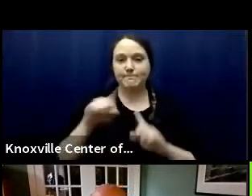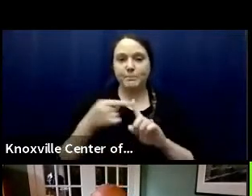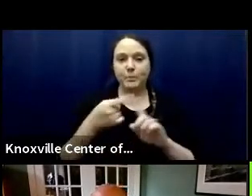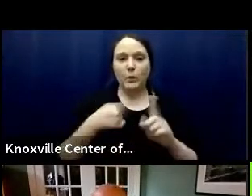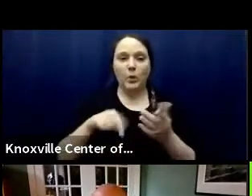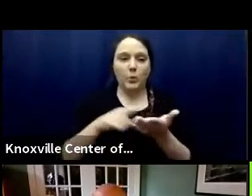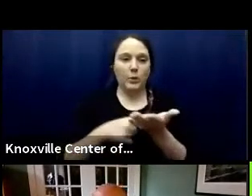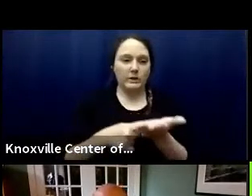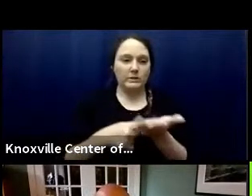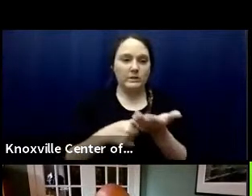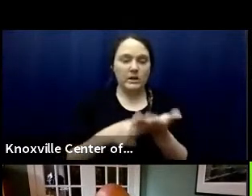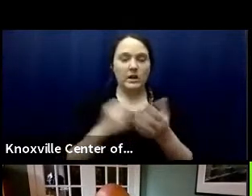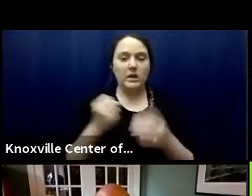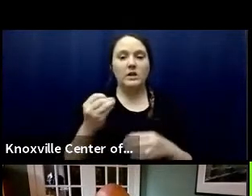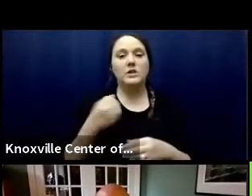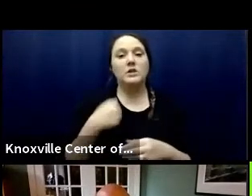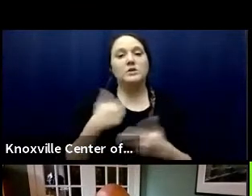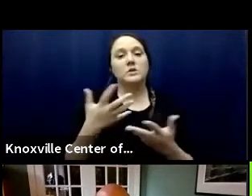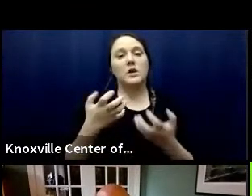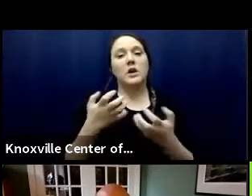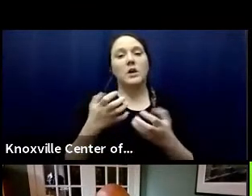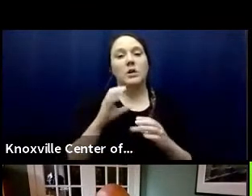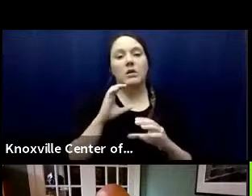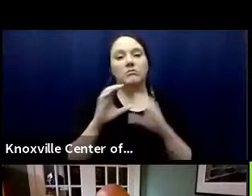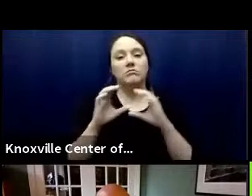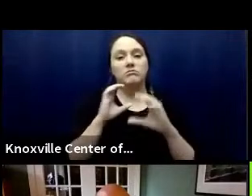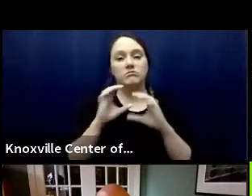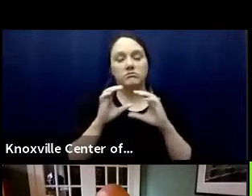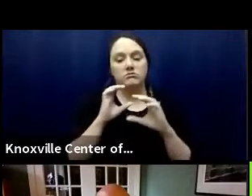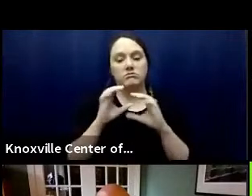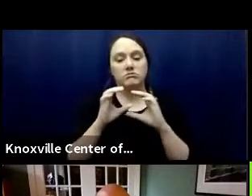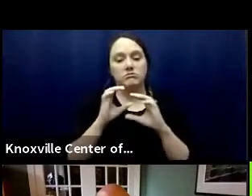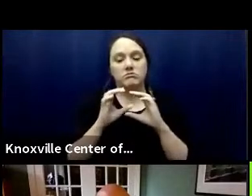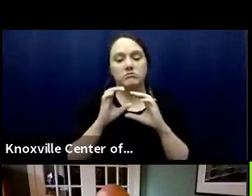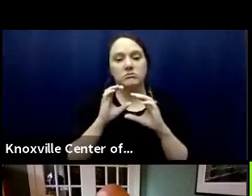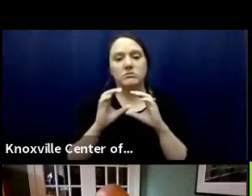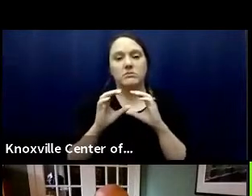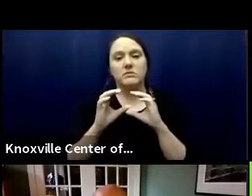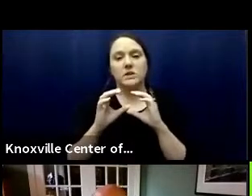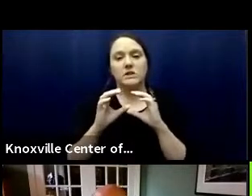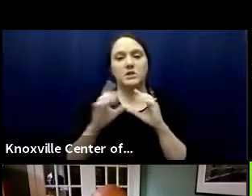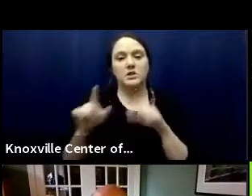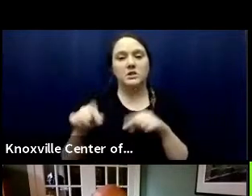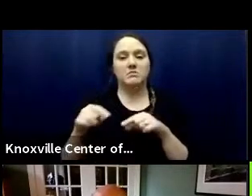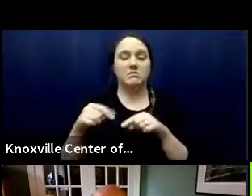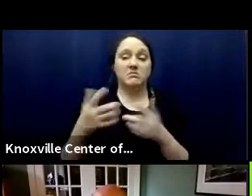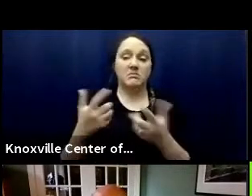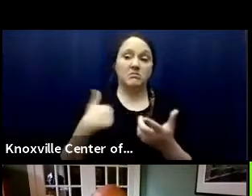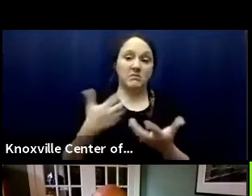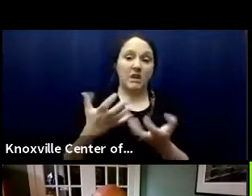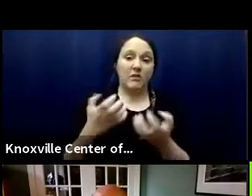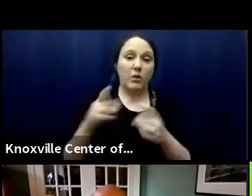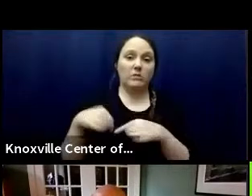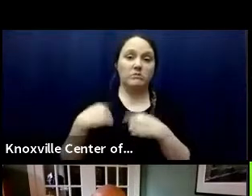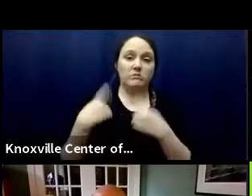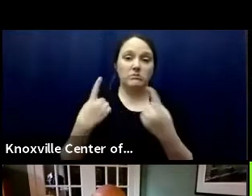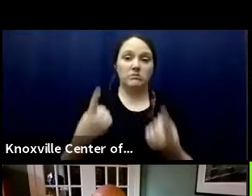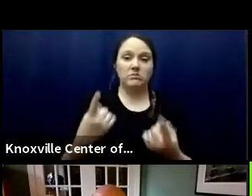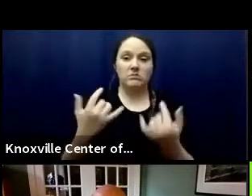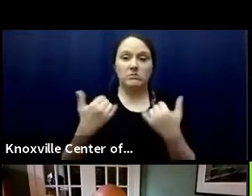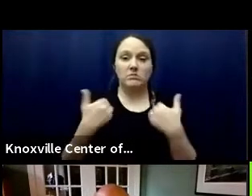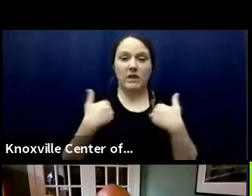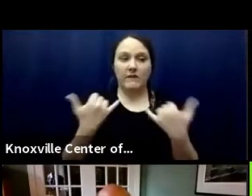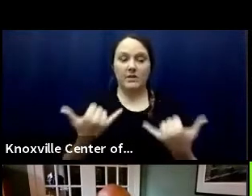things. And so I would like a conversation that I think we've needed to have here for a little while. I want to try to have that